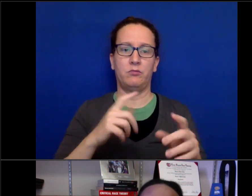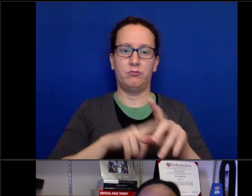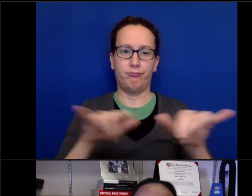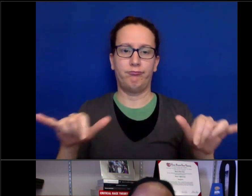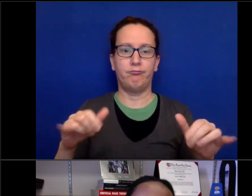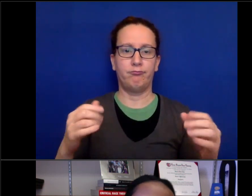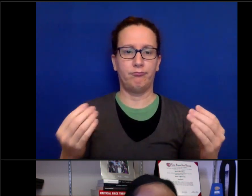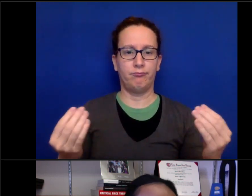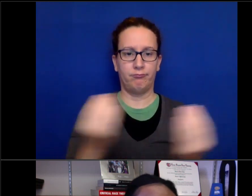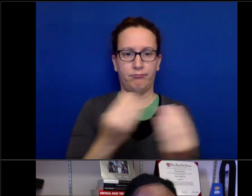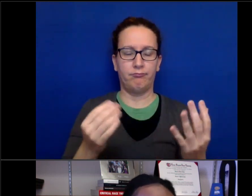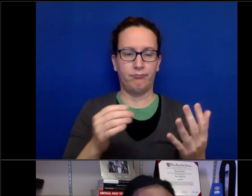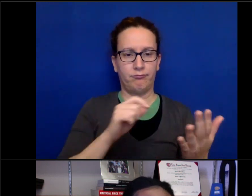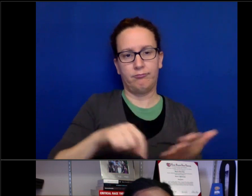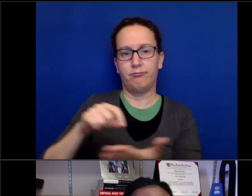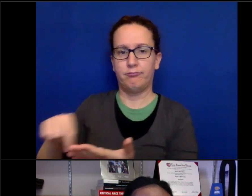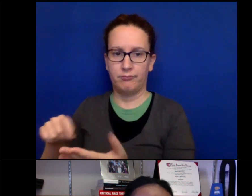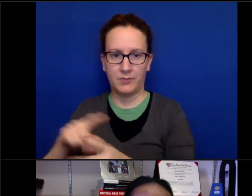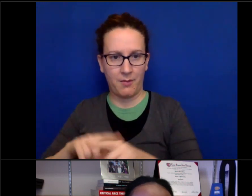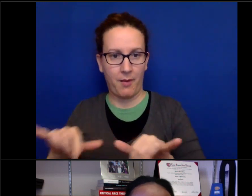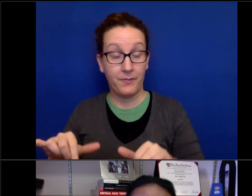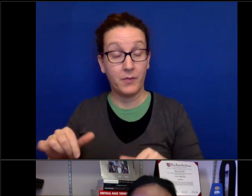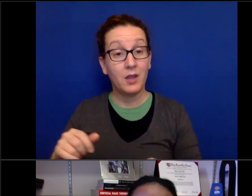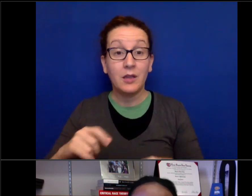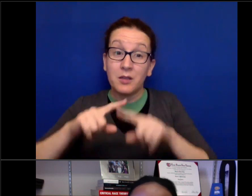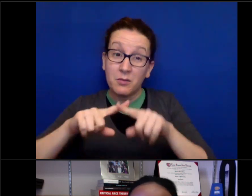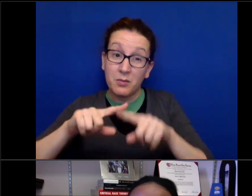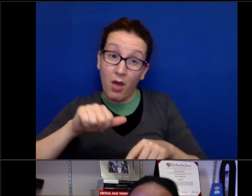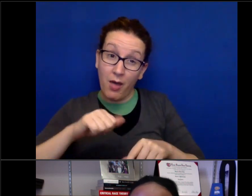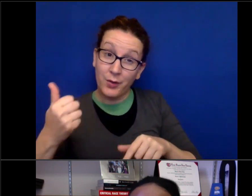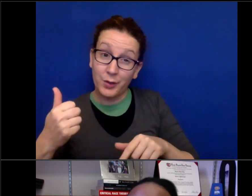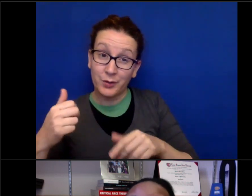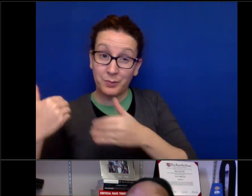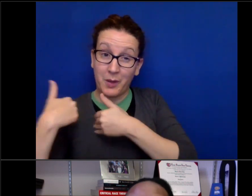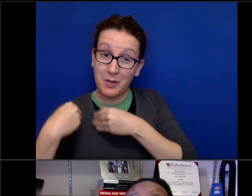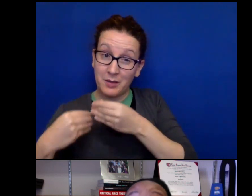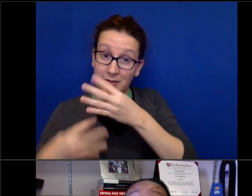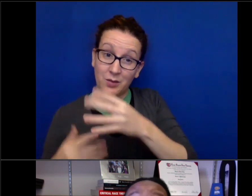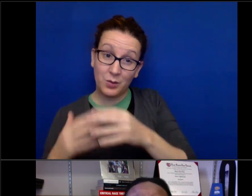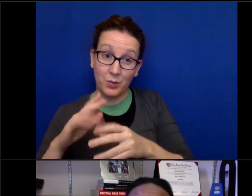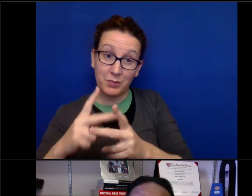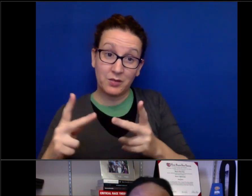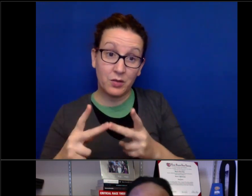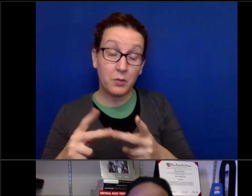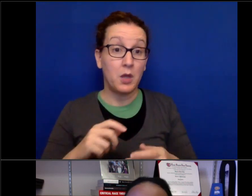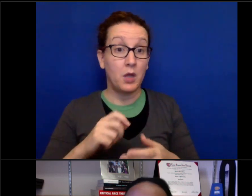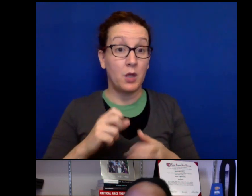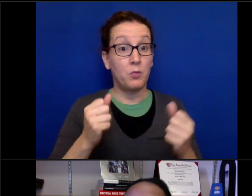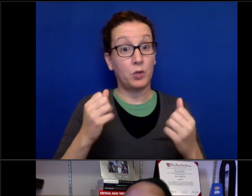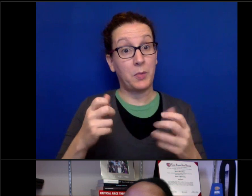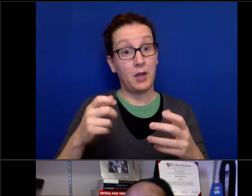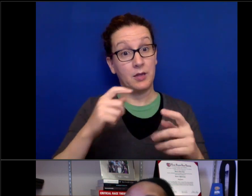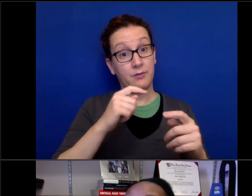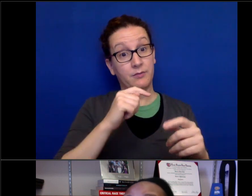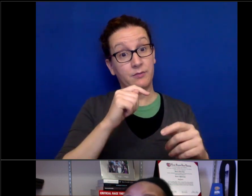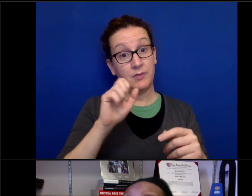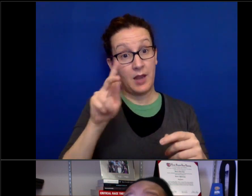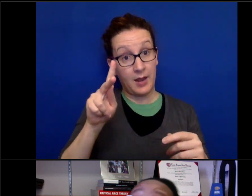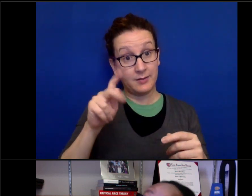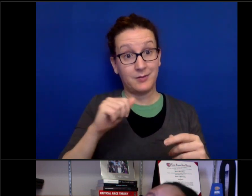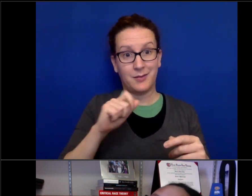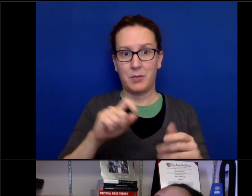you have in your position, but multitasking doesn't have to look like writing 2 separate things at the same time. It could